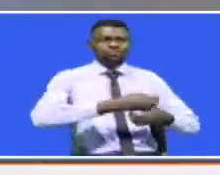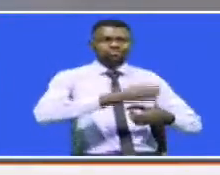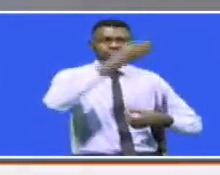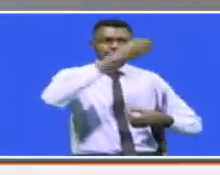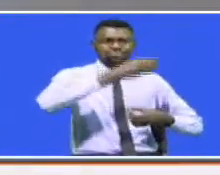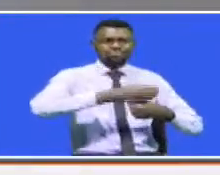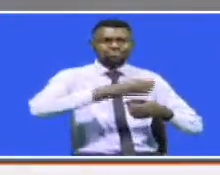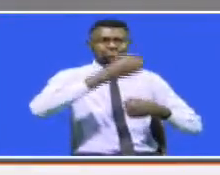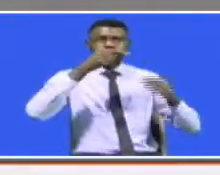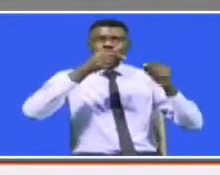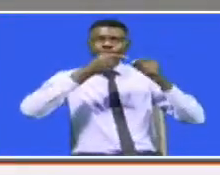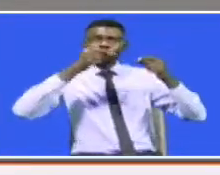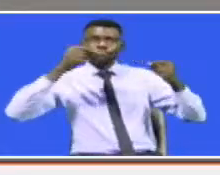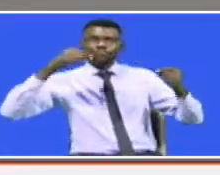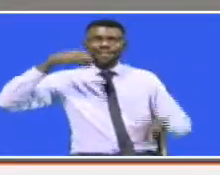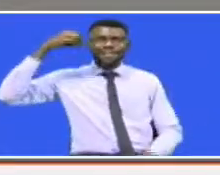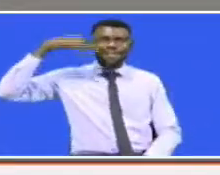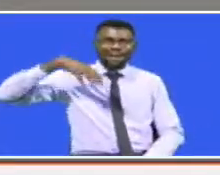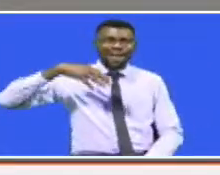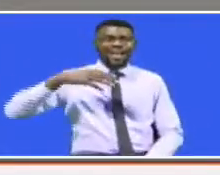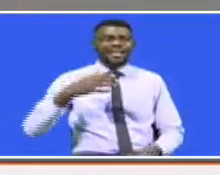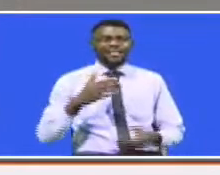to the legislator's house.